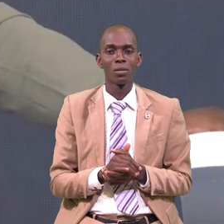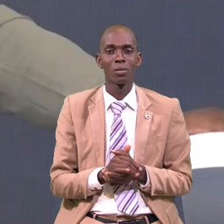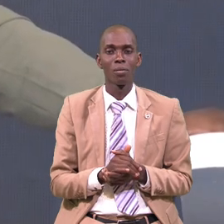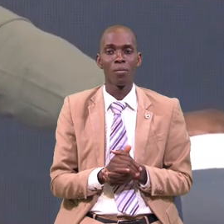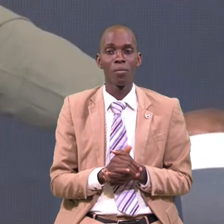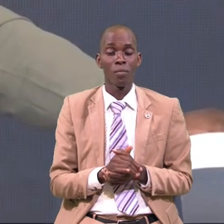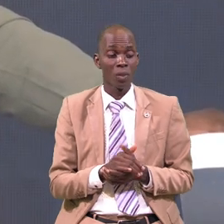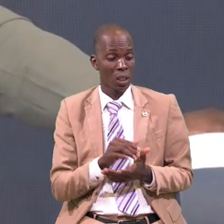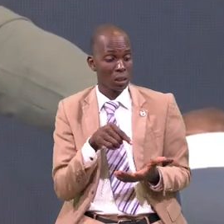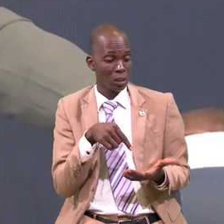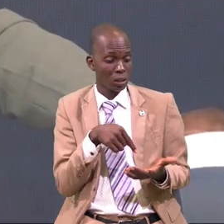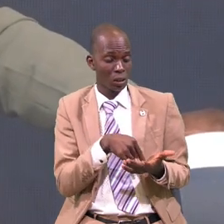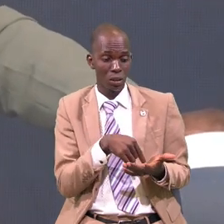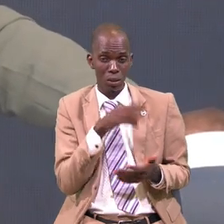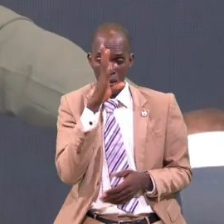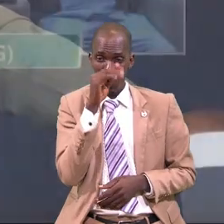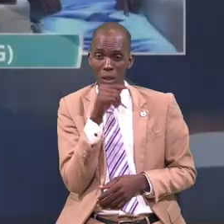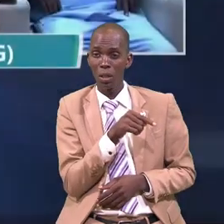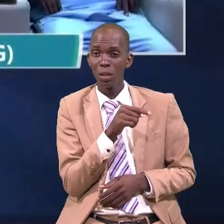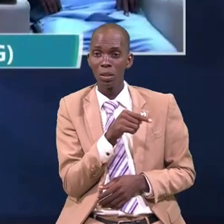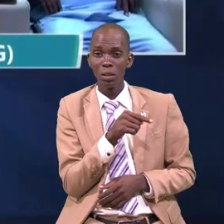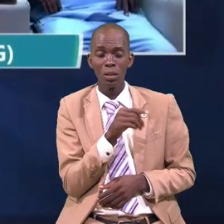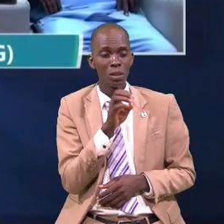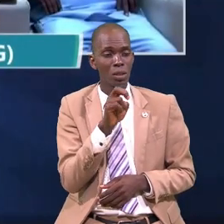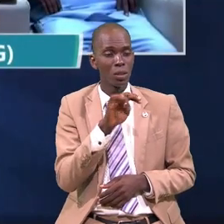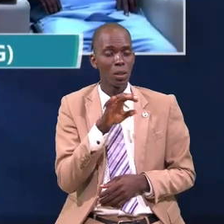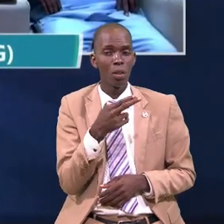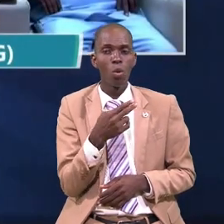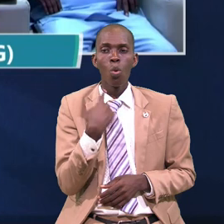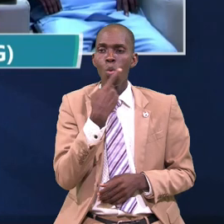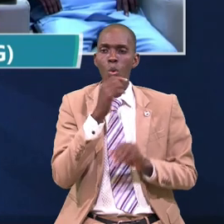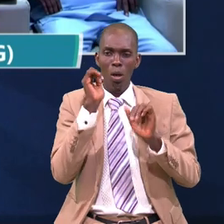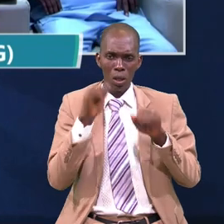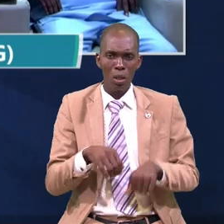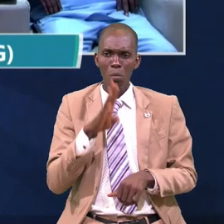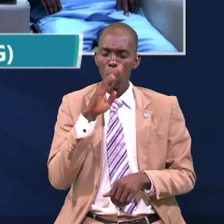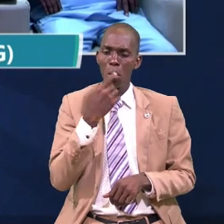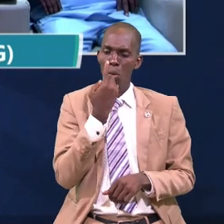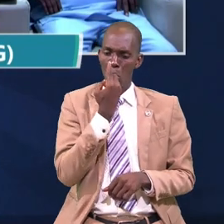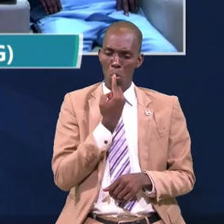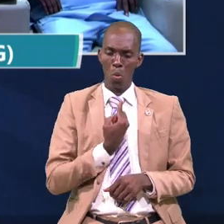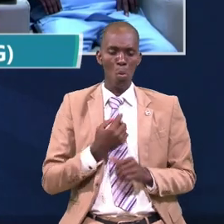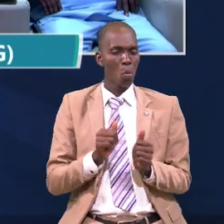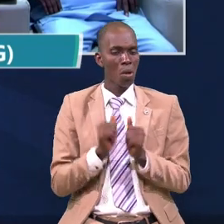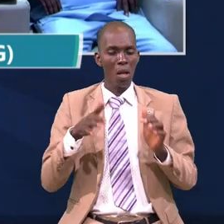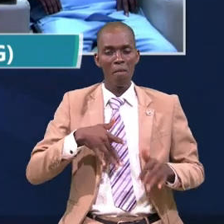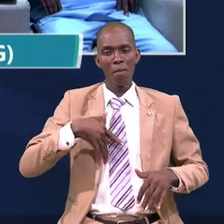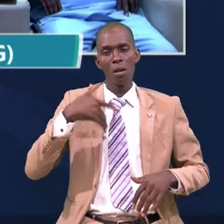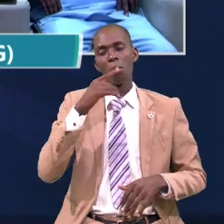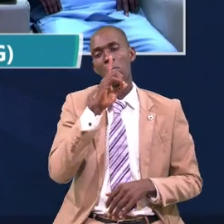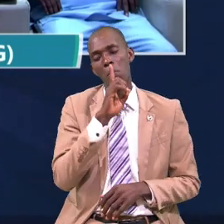This man, who can be alone without feeling lonely?